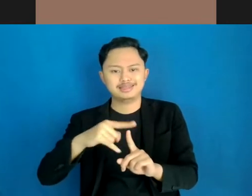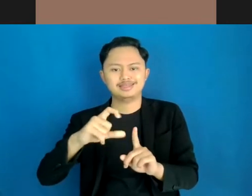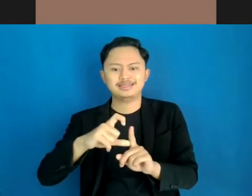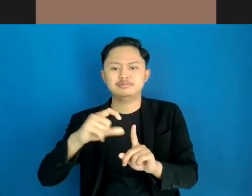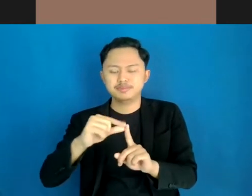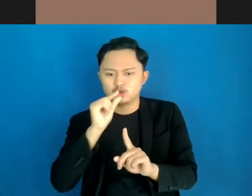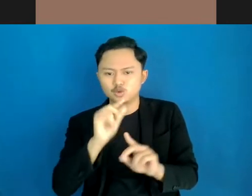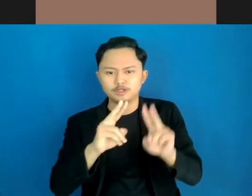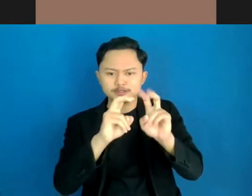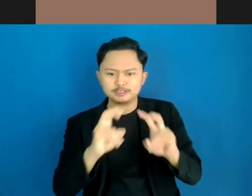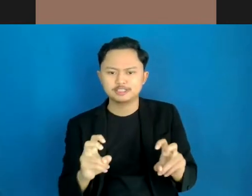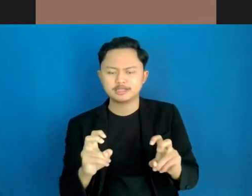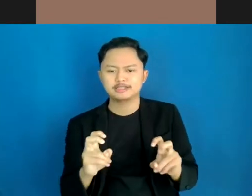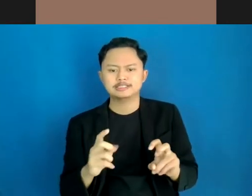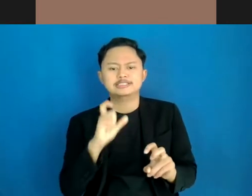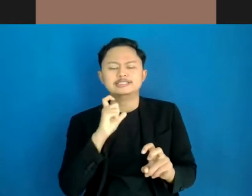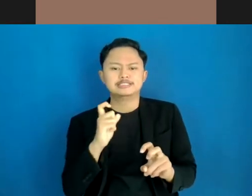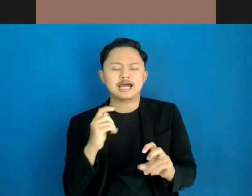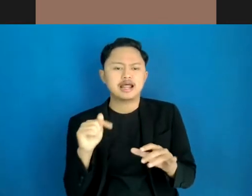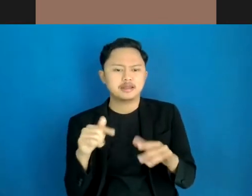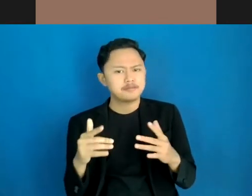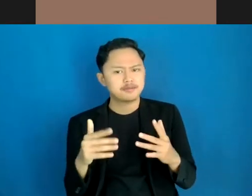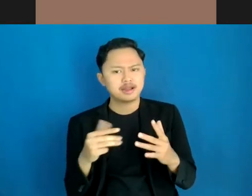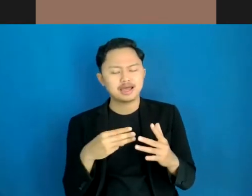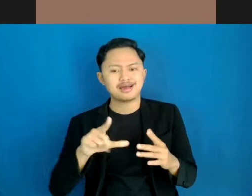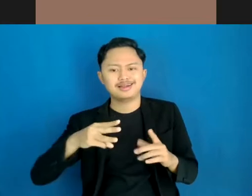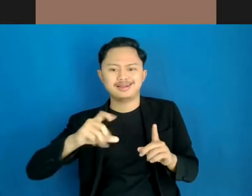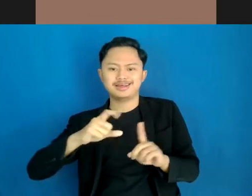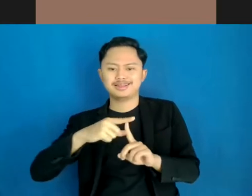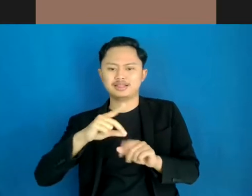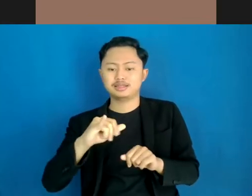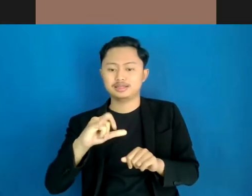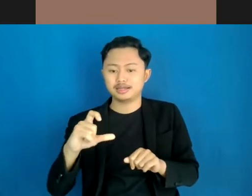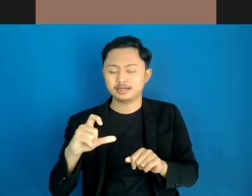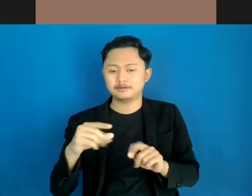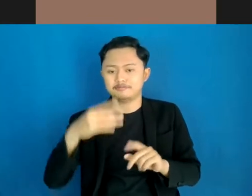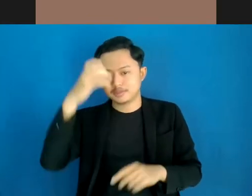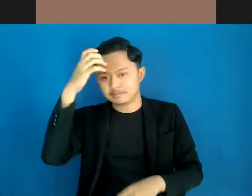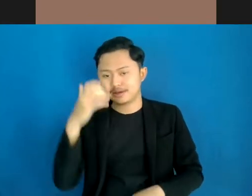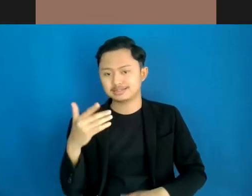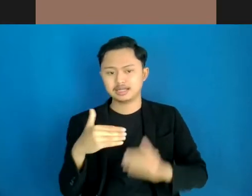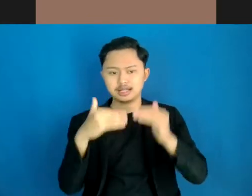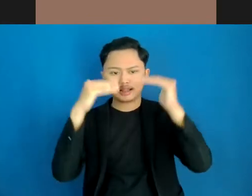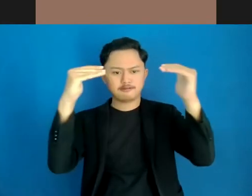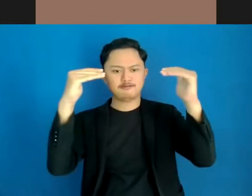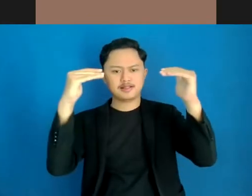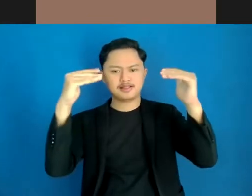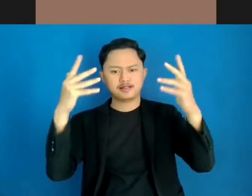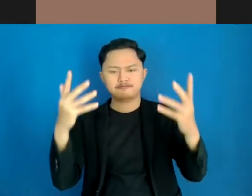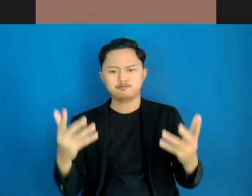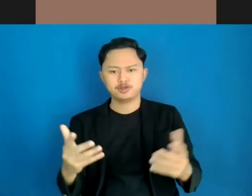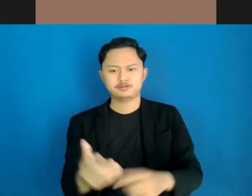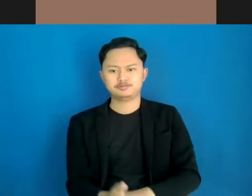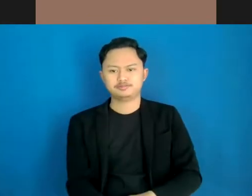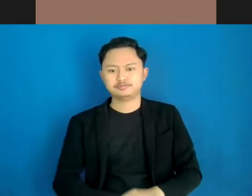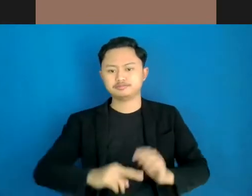on how to finance the electric bus in a bigger scale, especially in initial stage. So